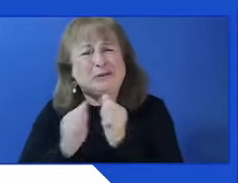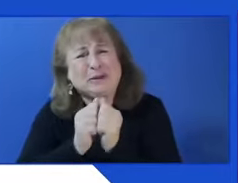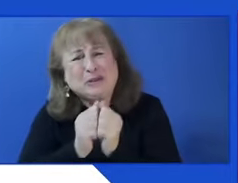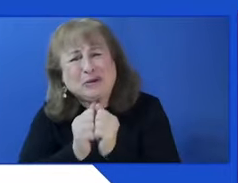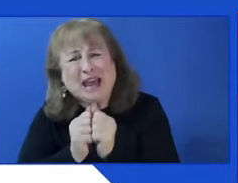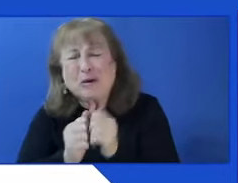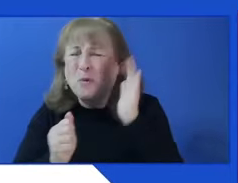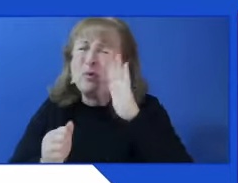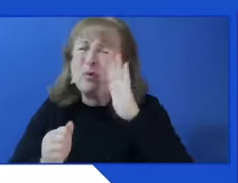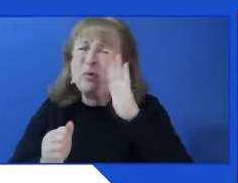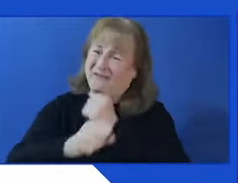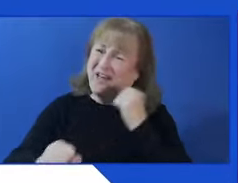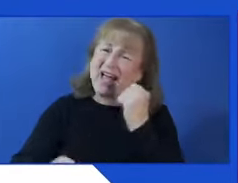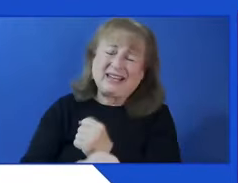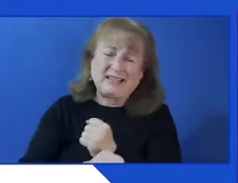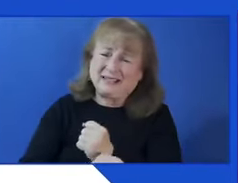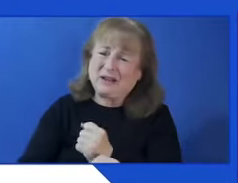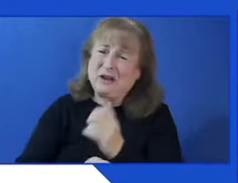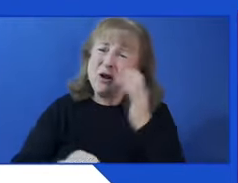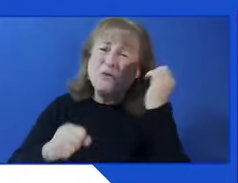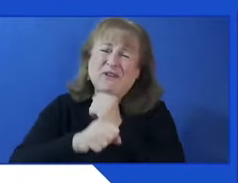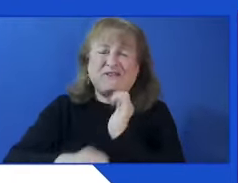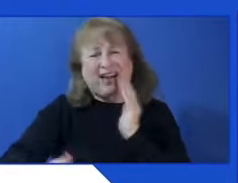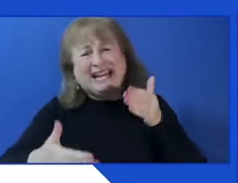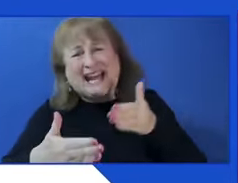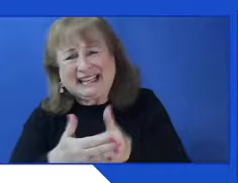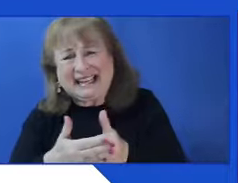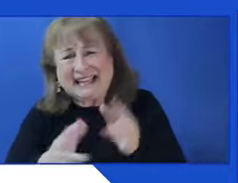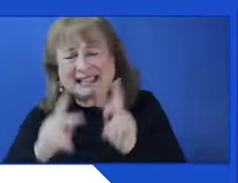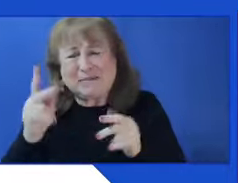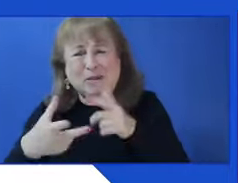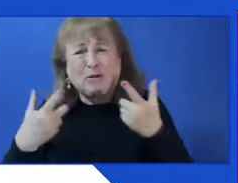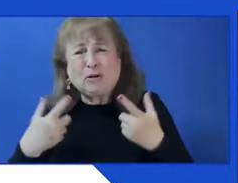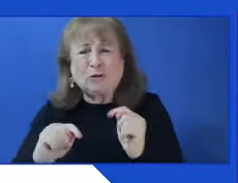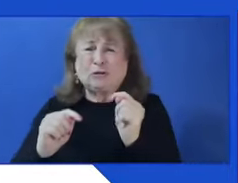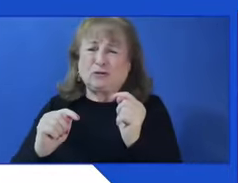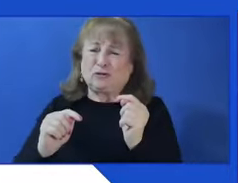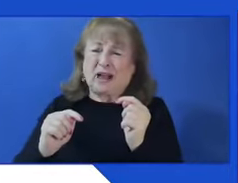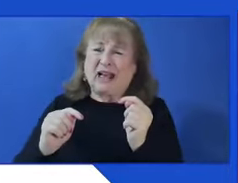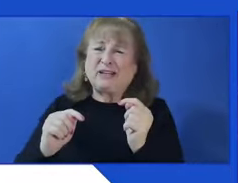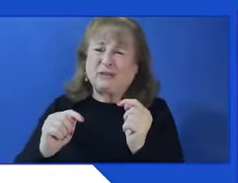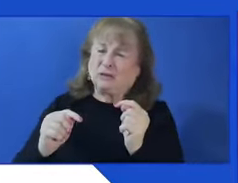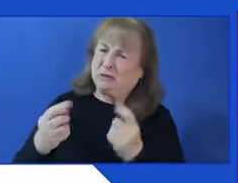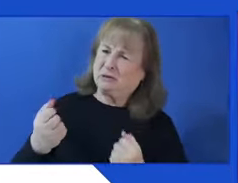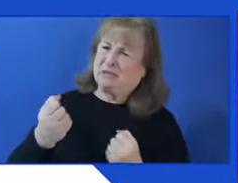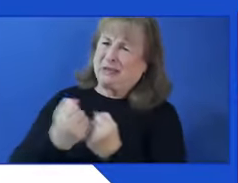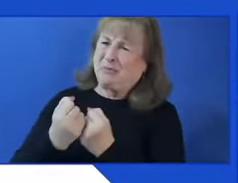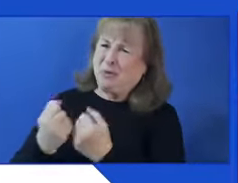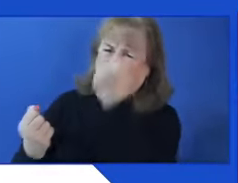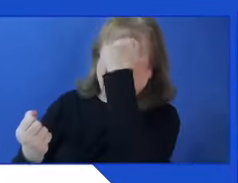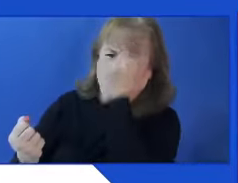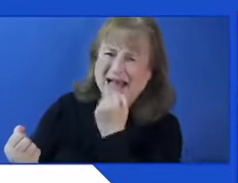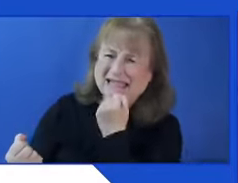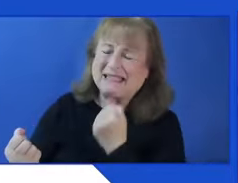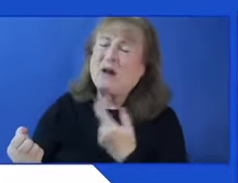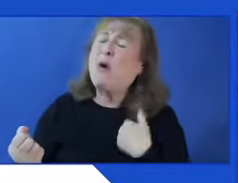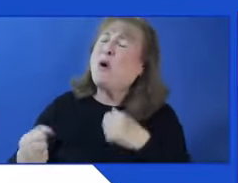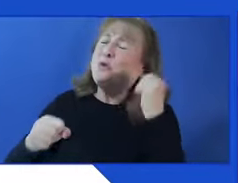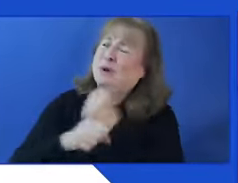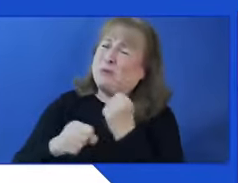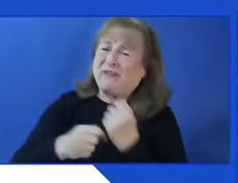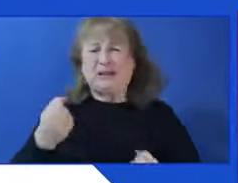fight against those who try to give legitimacy to Hamas. We'll fight for